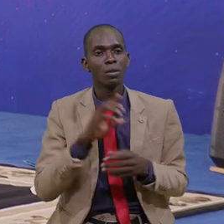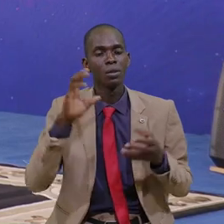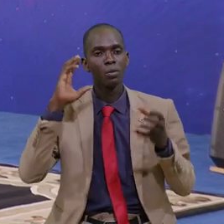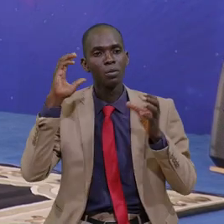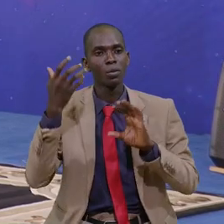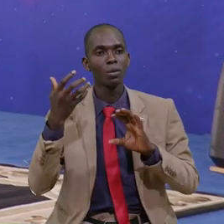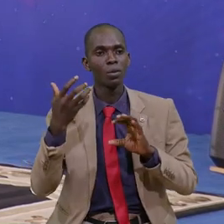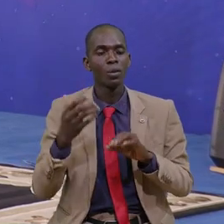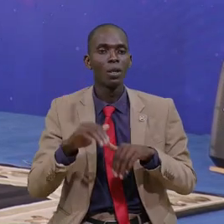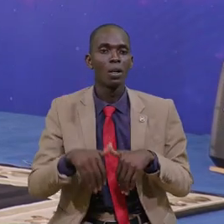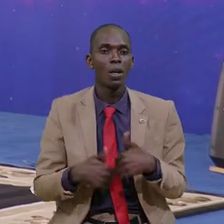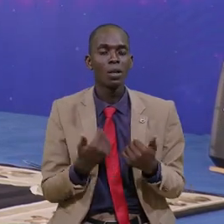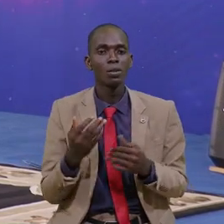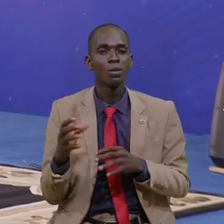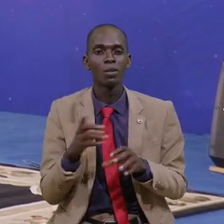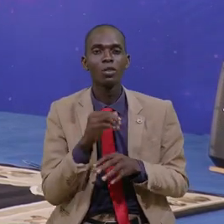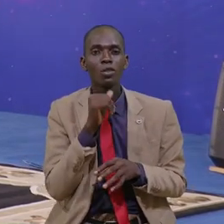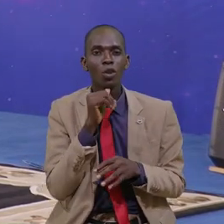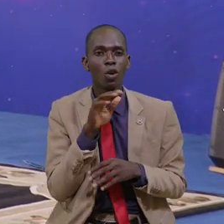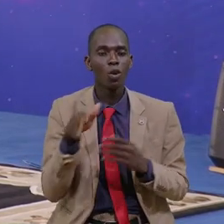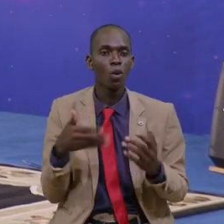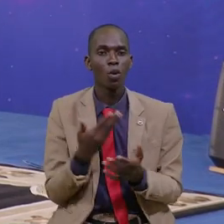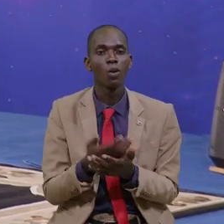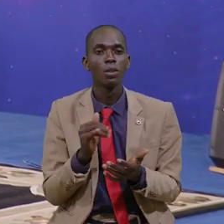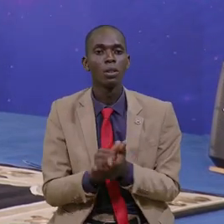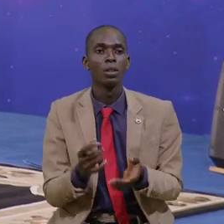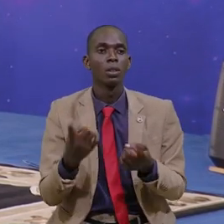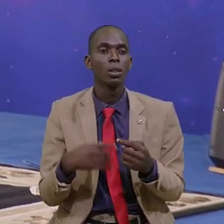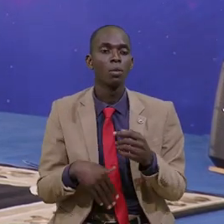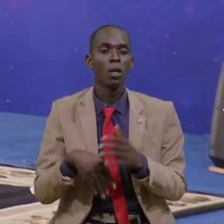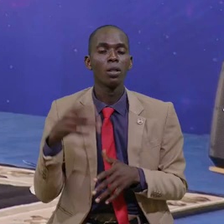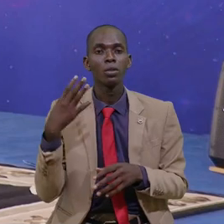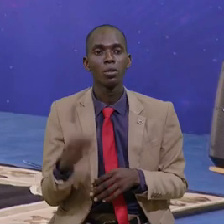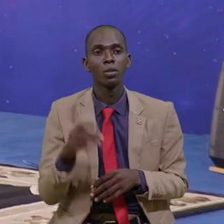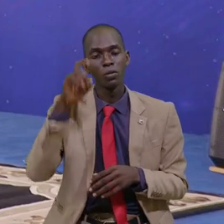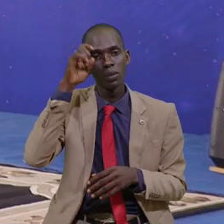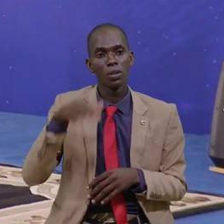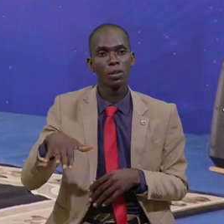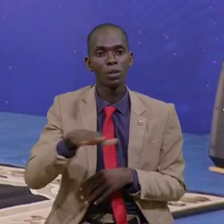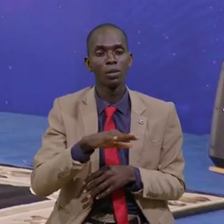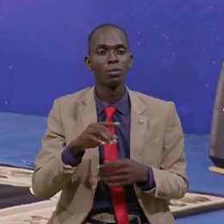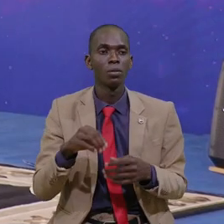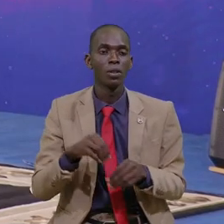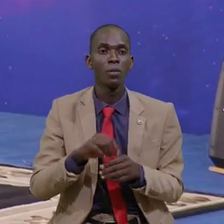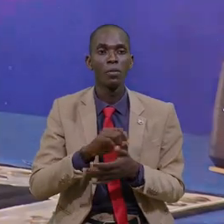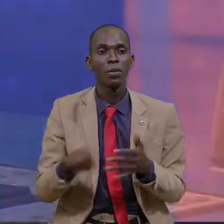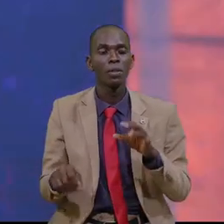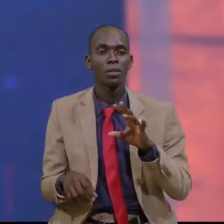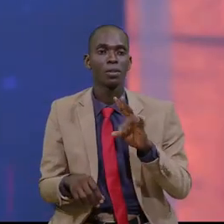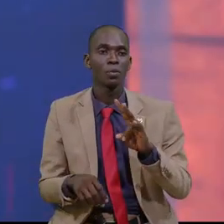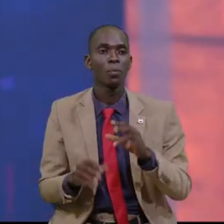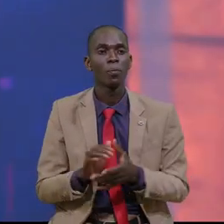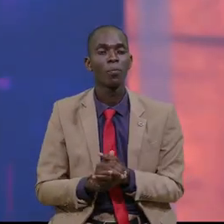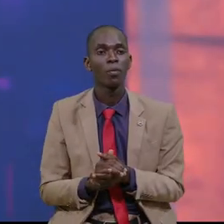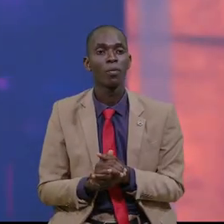not all that came out of Egypt by Moses. Then in verse 17, it says, for